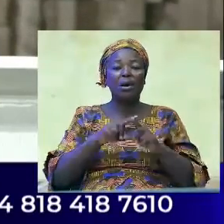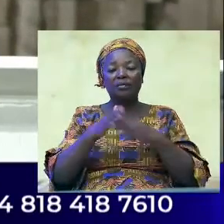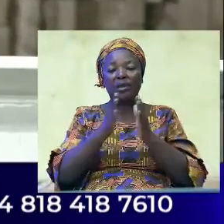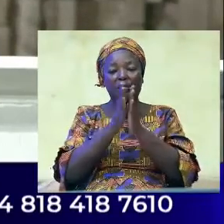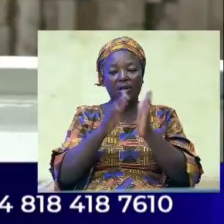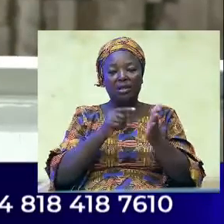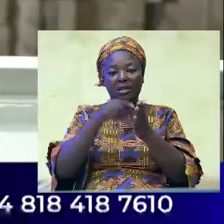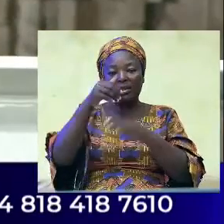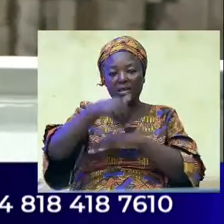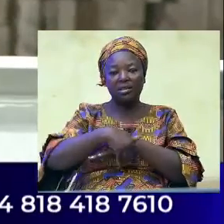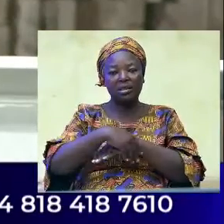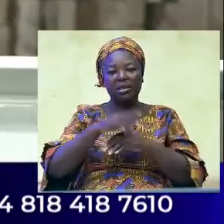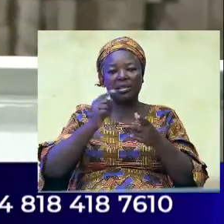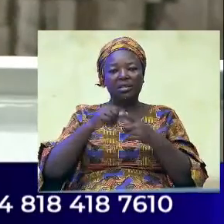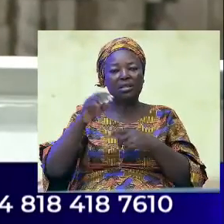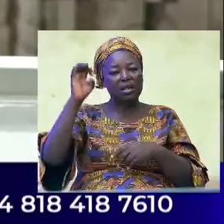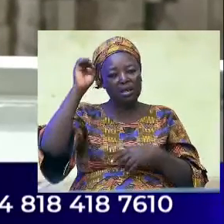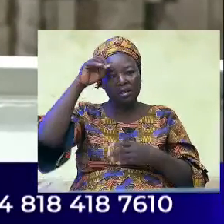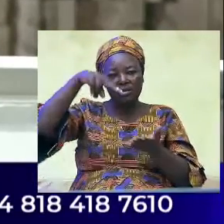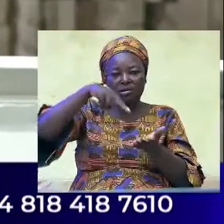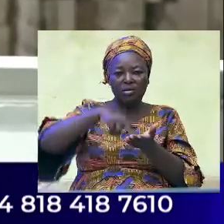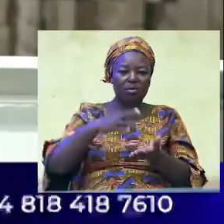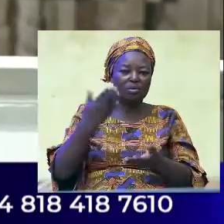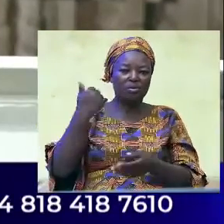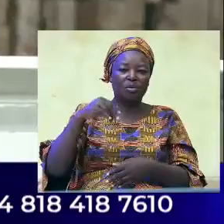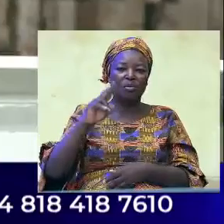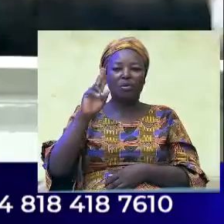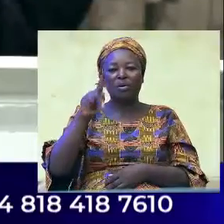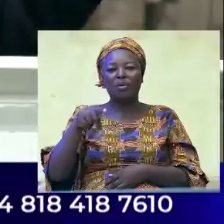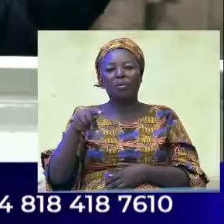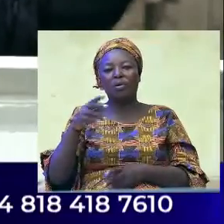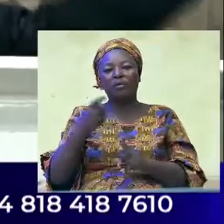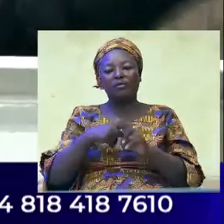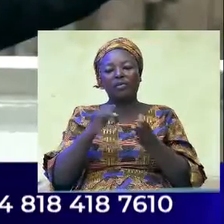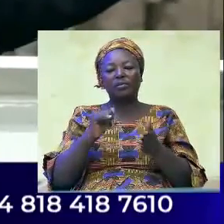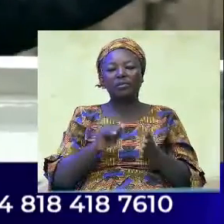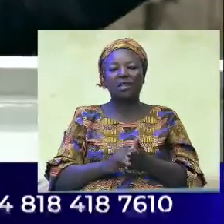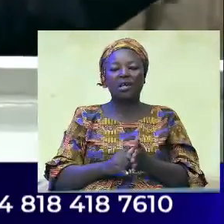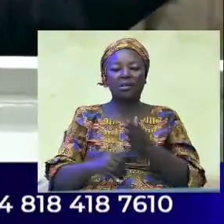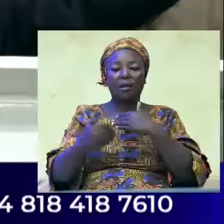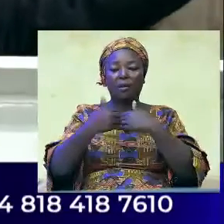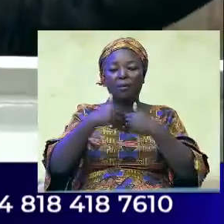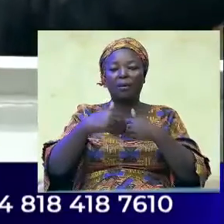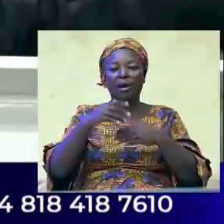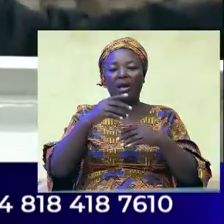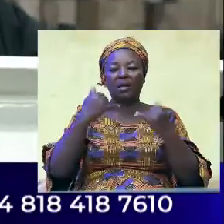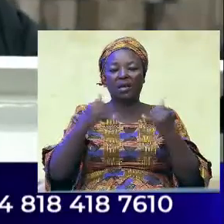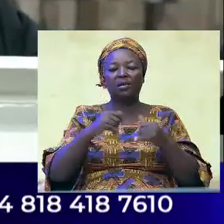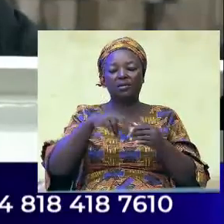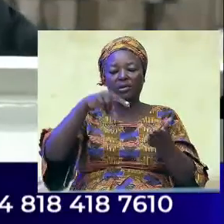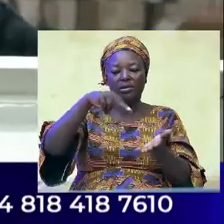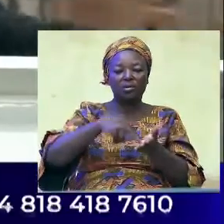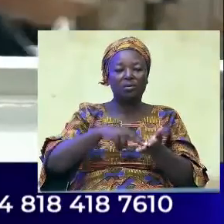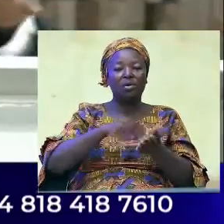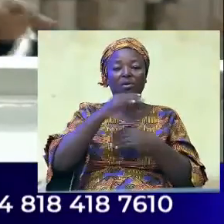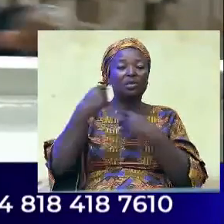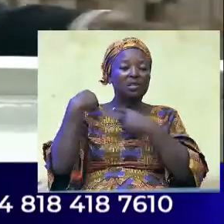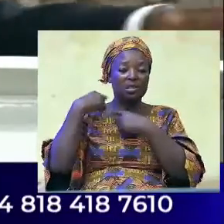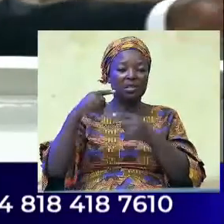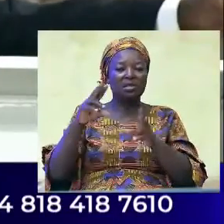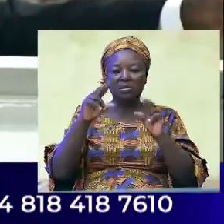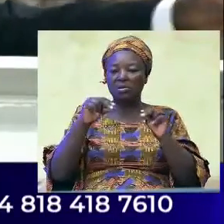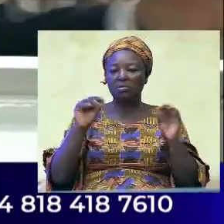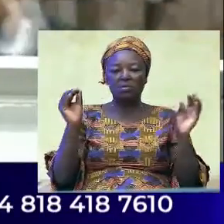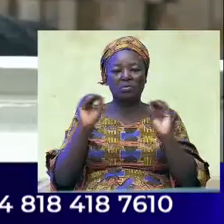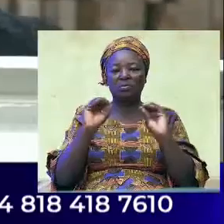encouraged him. But after prayer tonight, he stood up, from that back, and he stood all